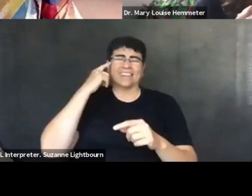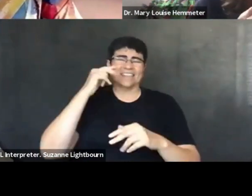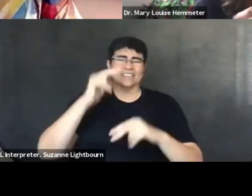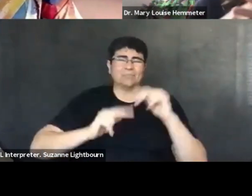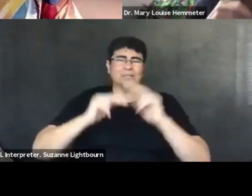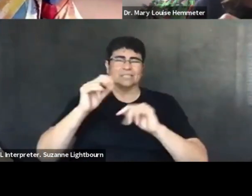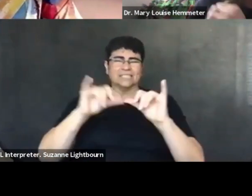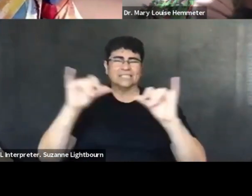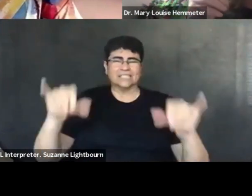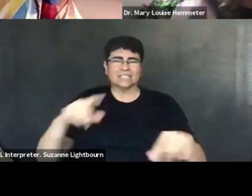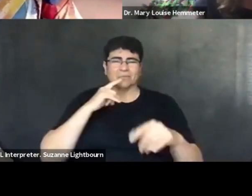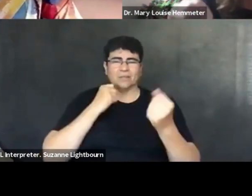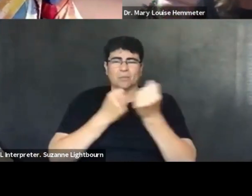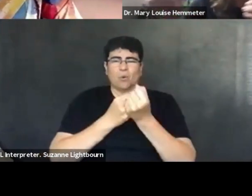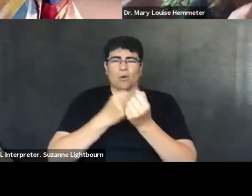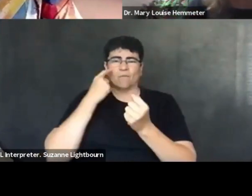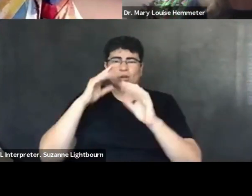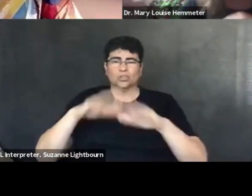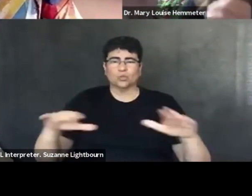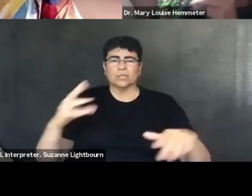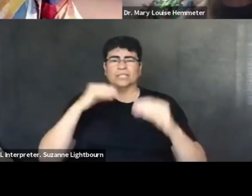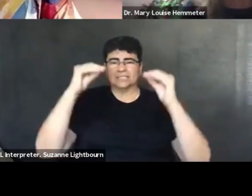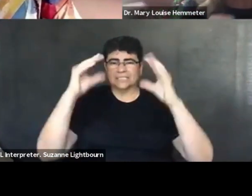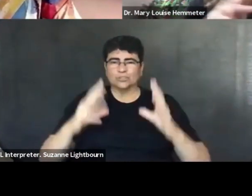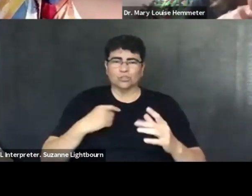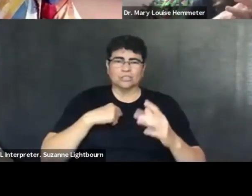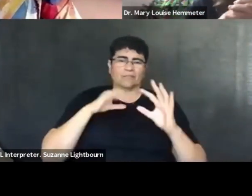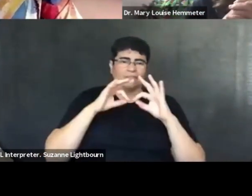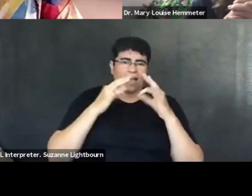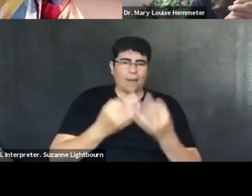of support for children and teachers and families and